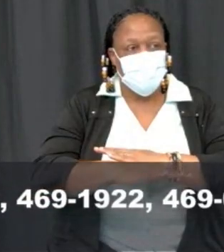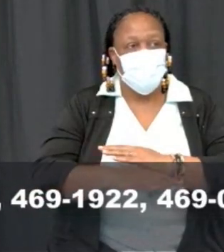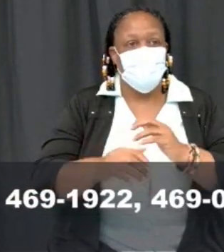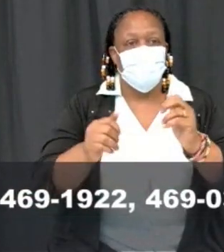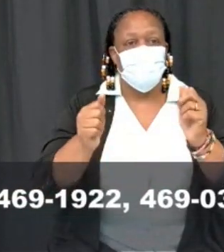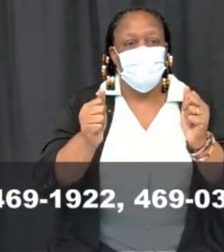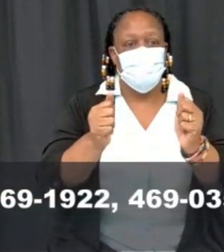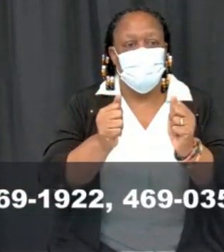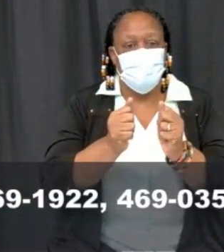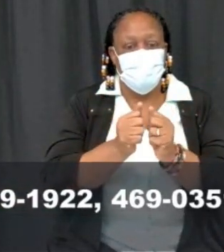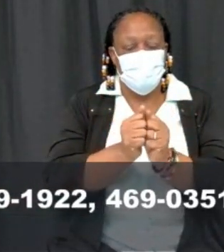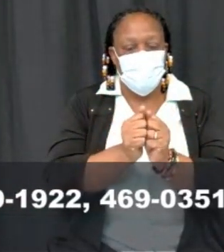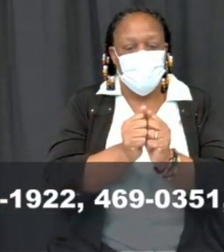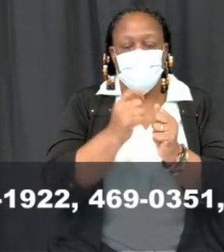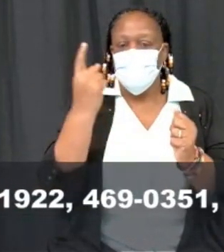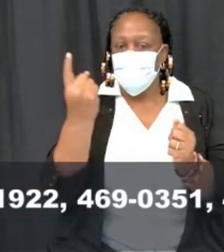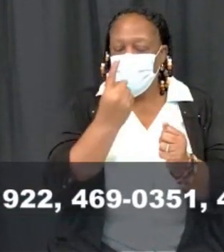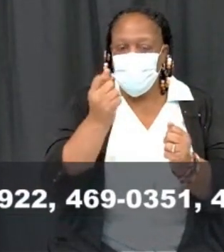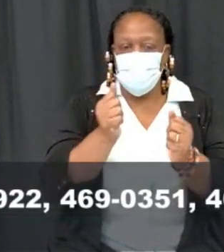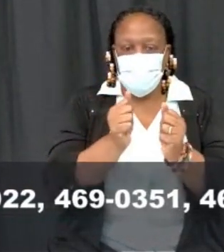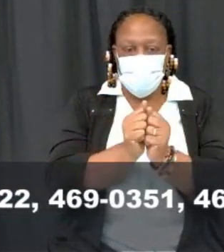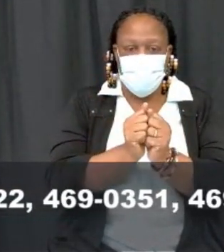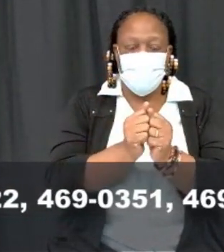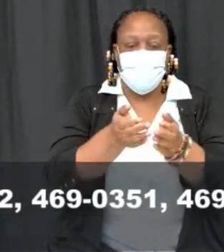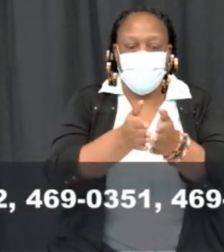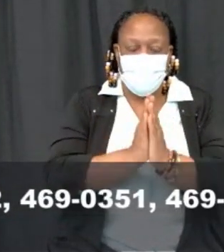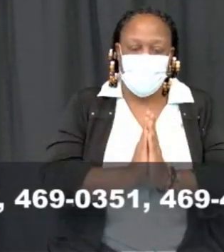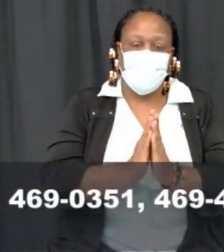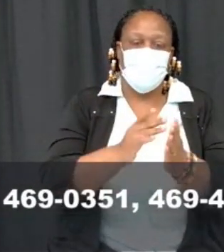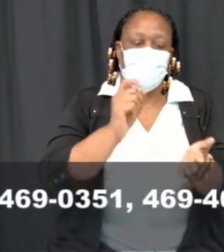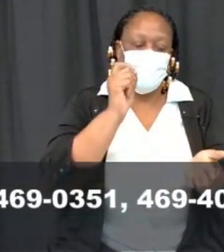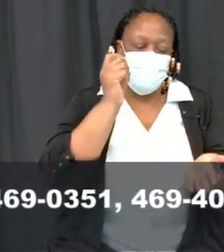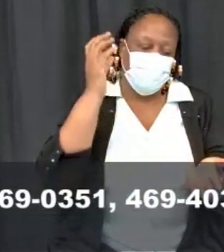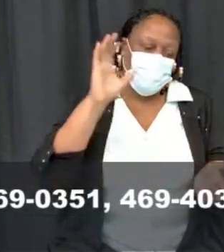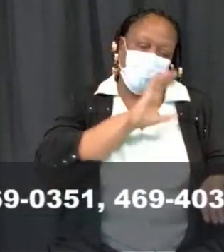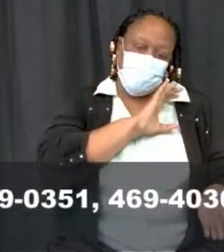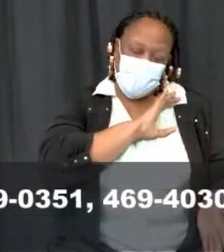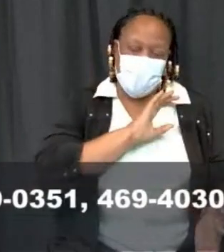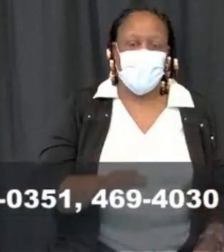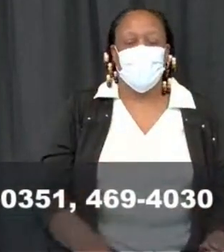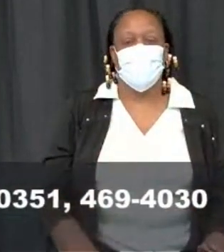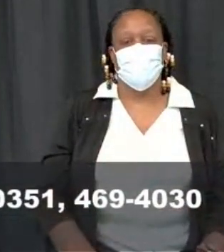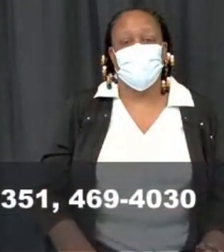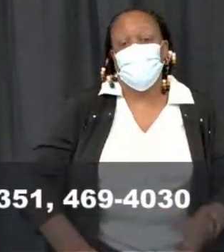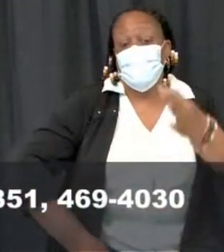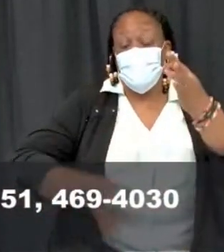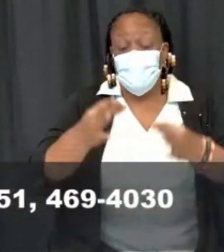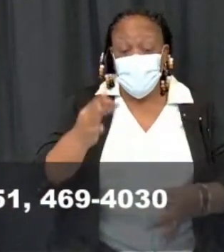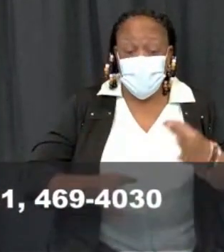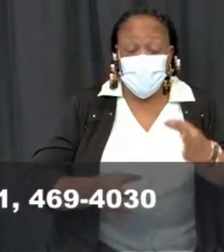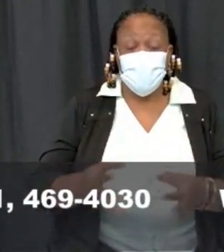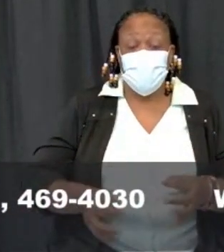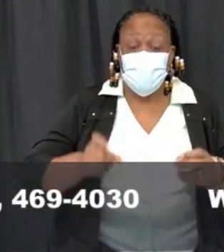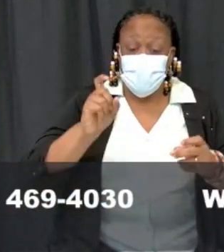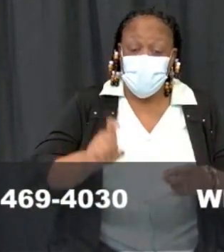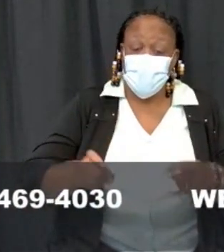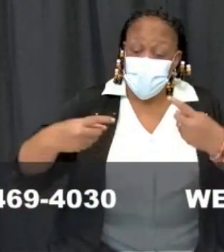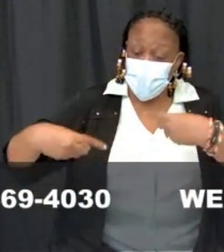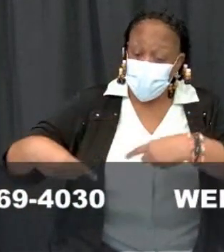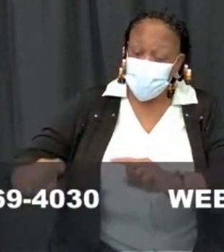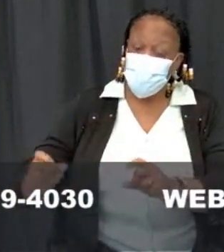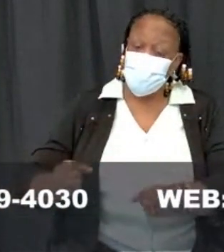written permission of the Commissioner of Police. It therefore means that persons desirous of leaving their homes for the purpose of